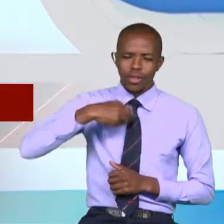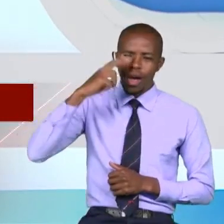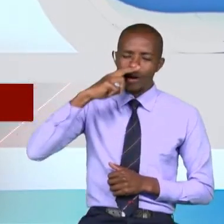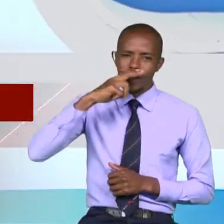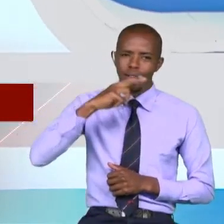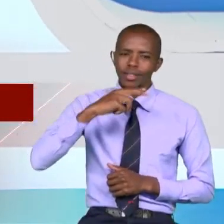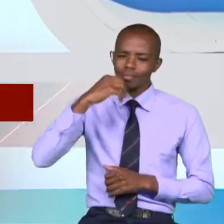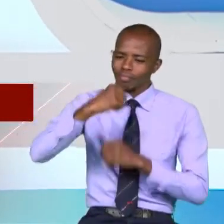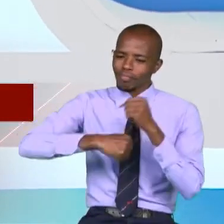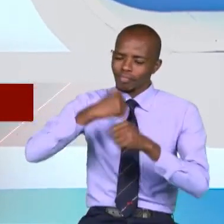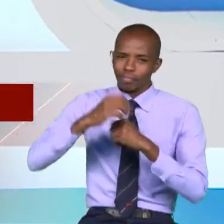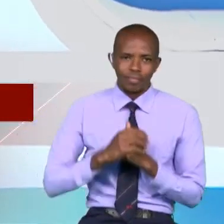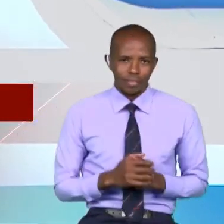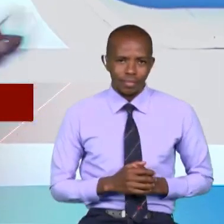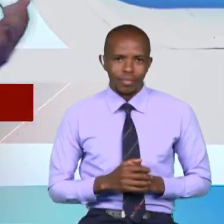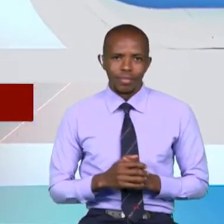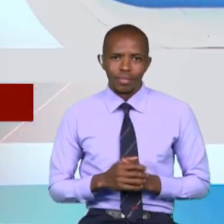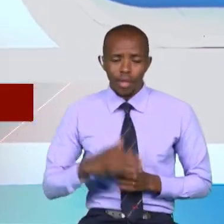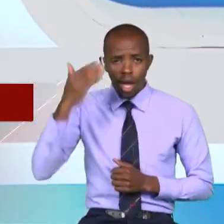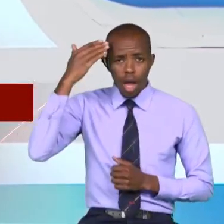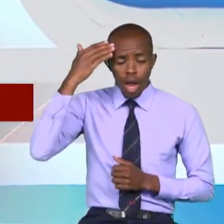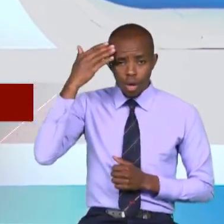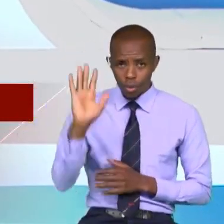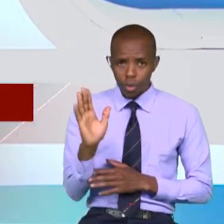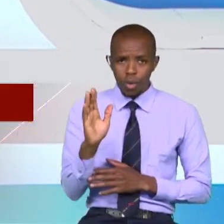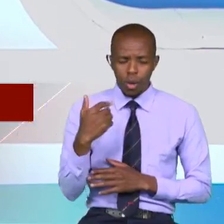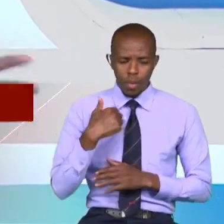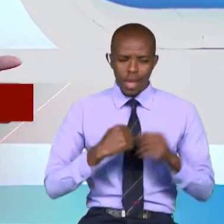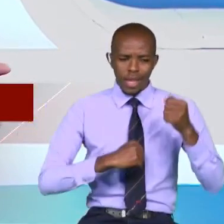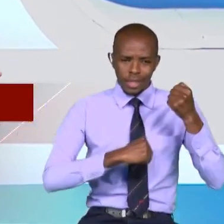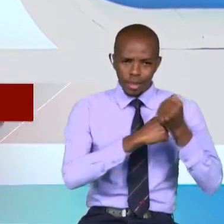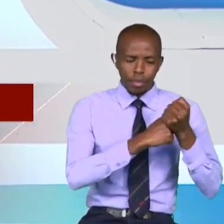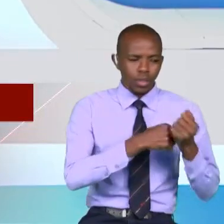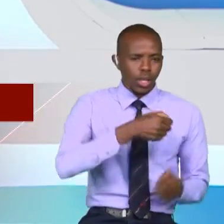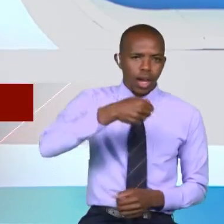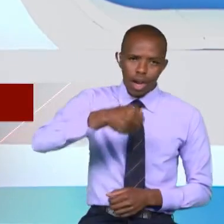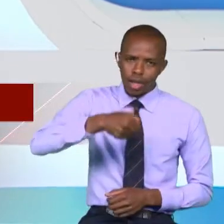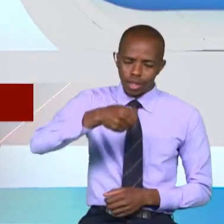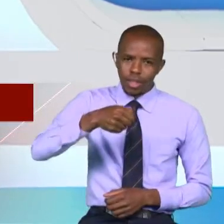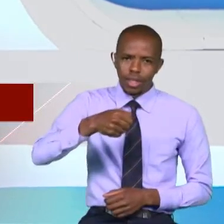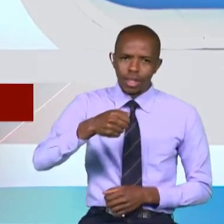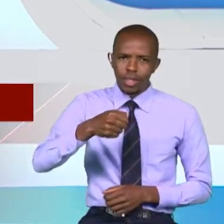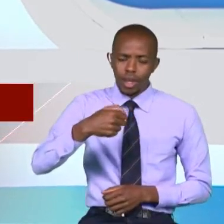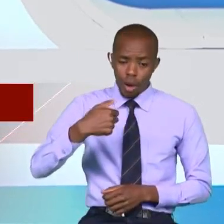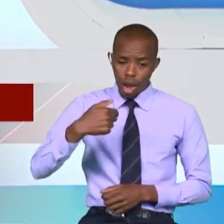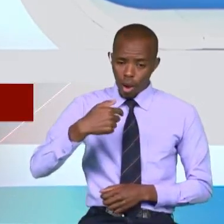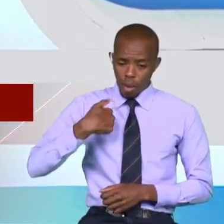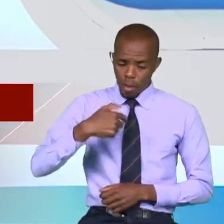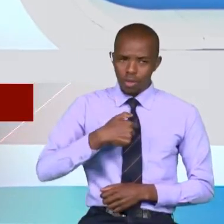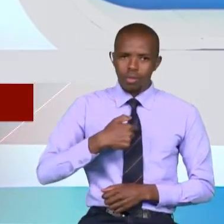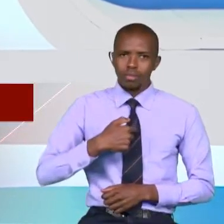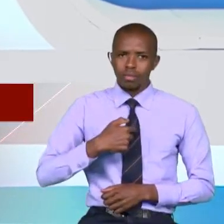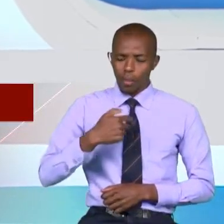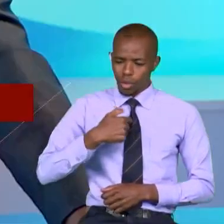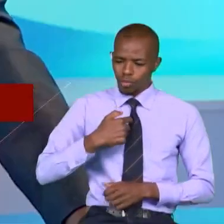Yeah. So, I don't know singing political, but because I've been supporting the handshake. The point is, we are supporting the handshake. And you want the president. It's